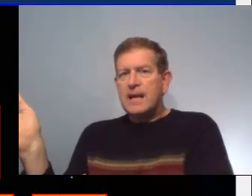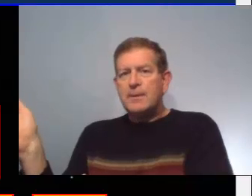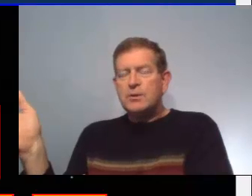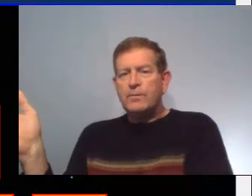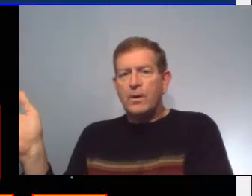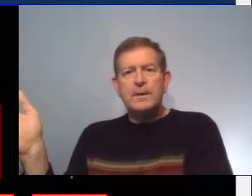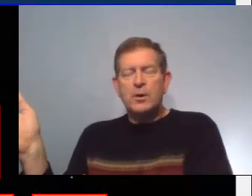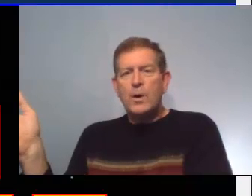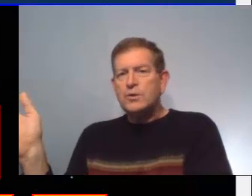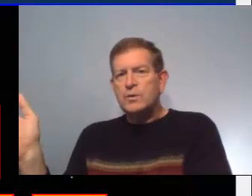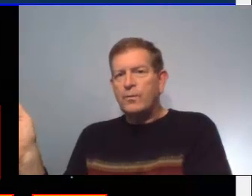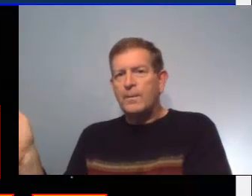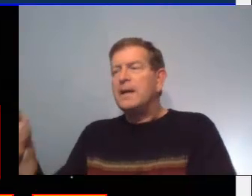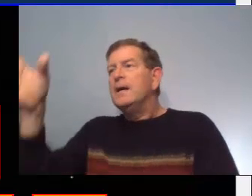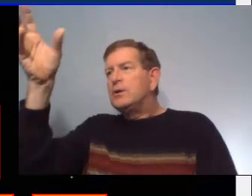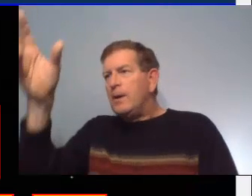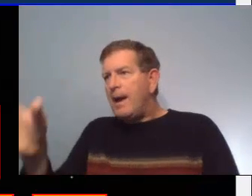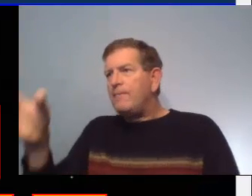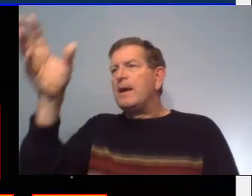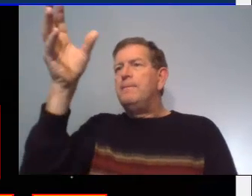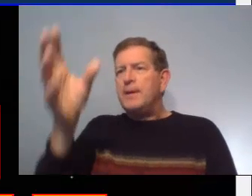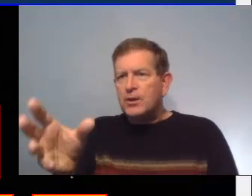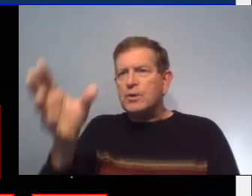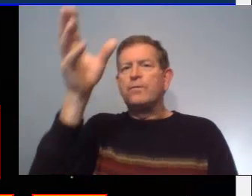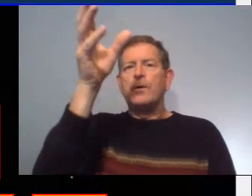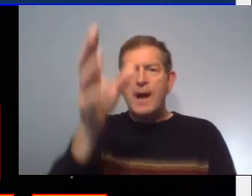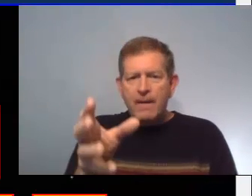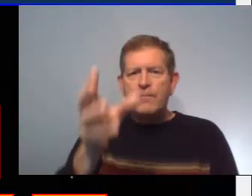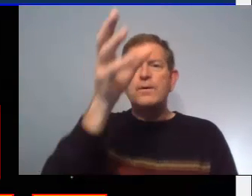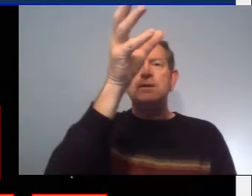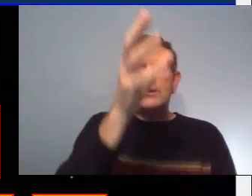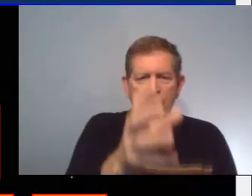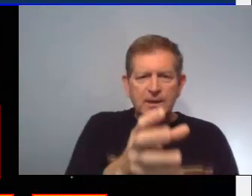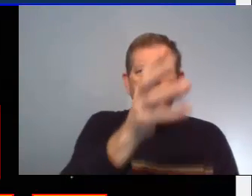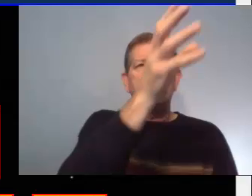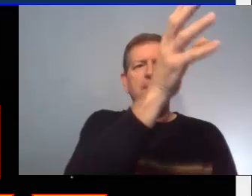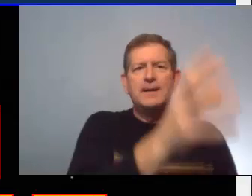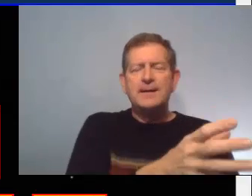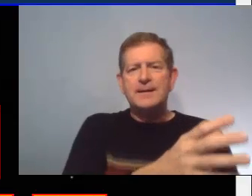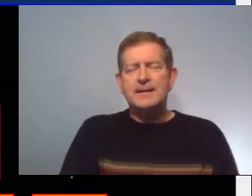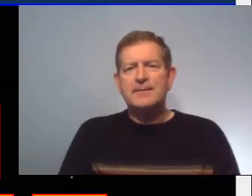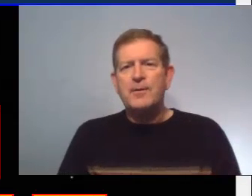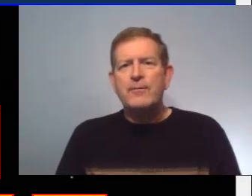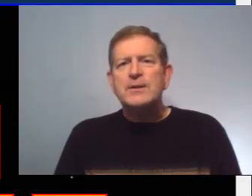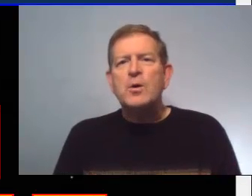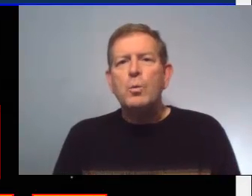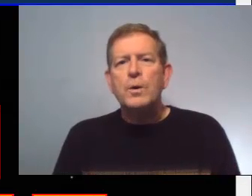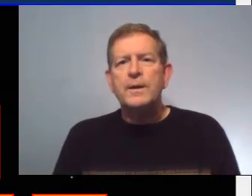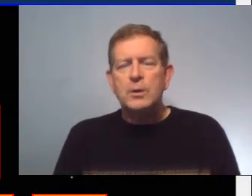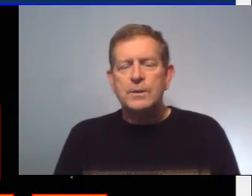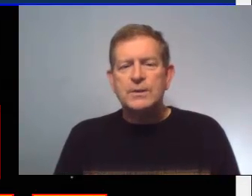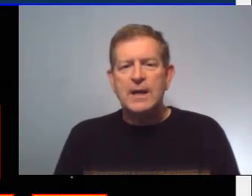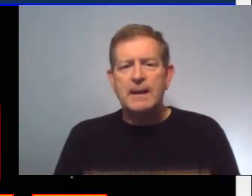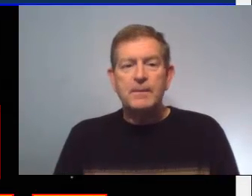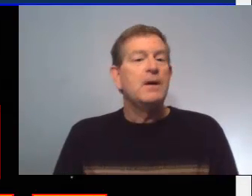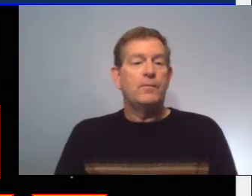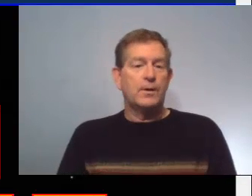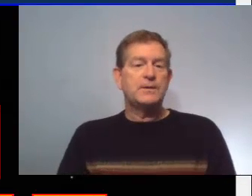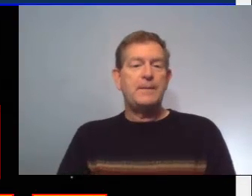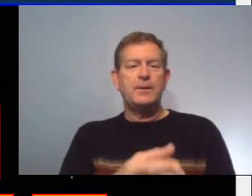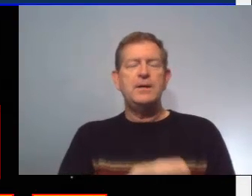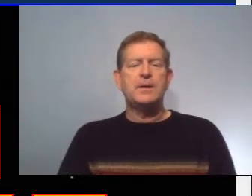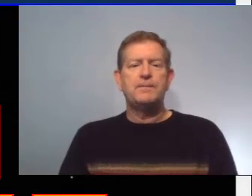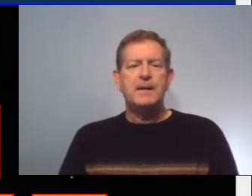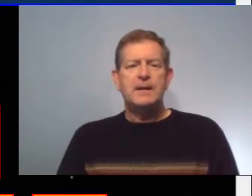the statements you're forming, the questions you're forming, to have a picture for every single word that you will say.